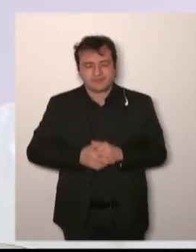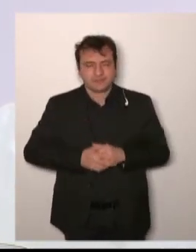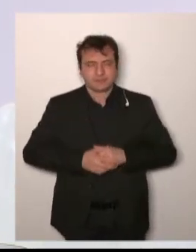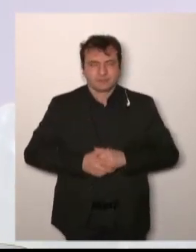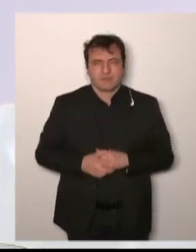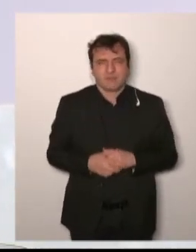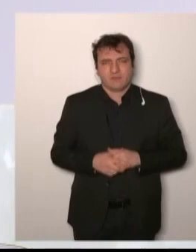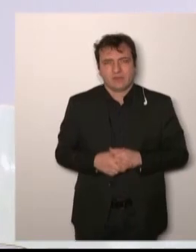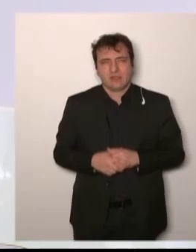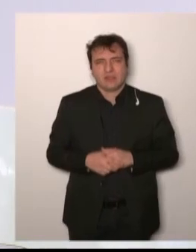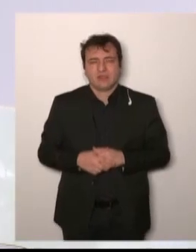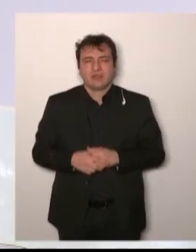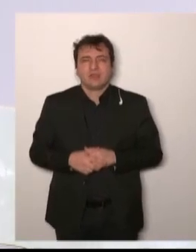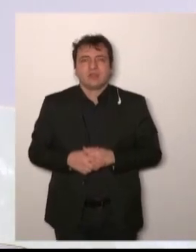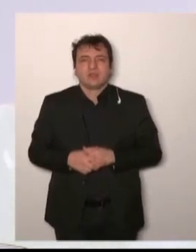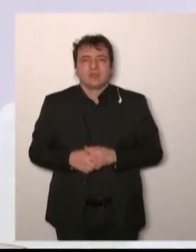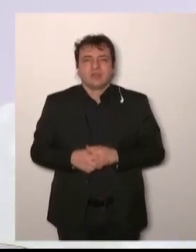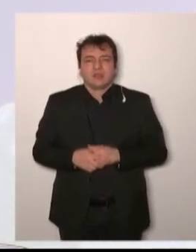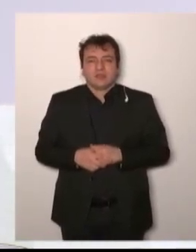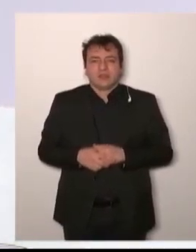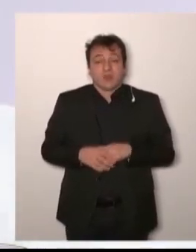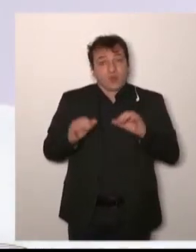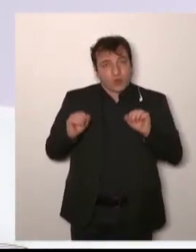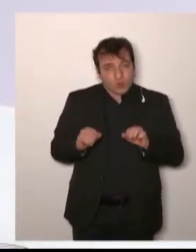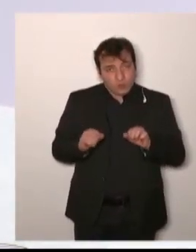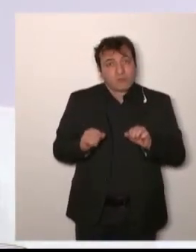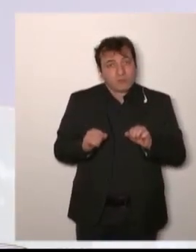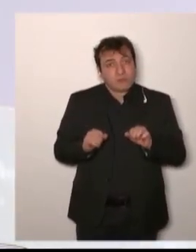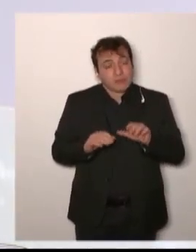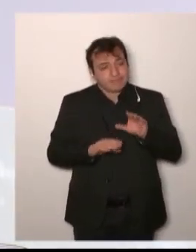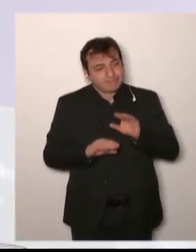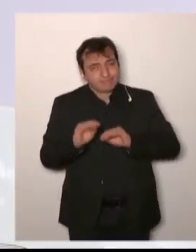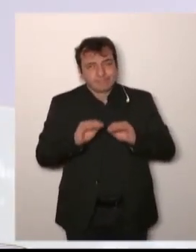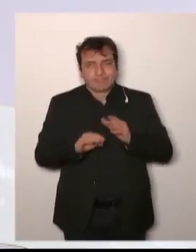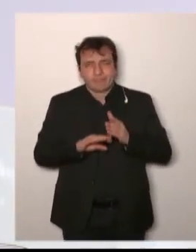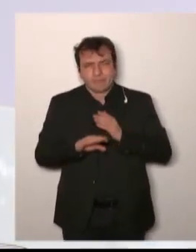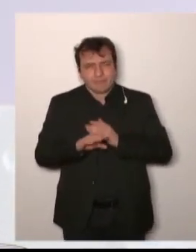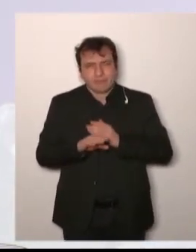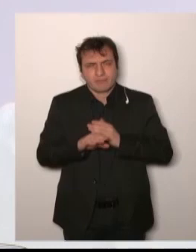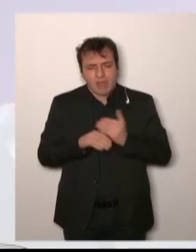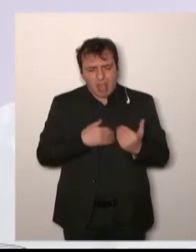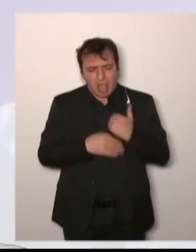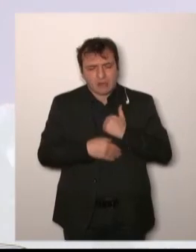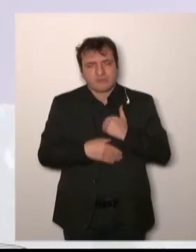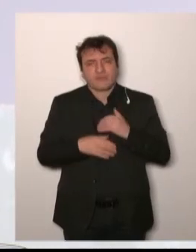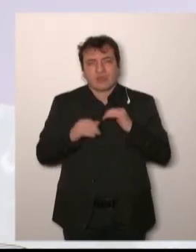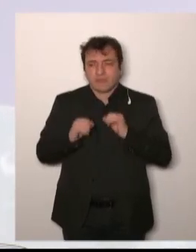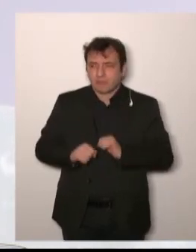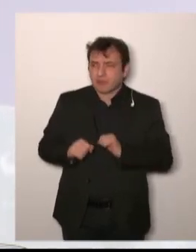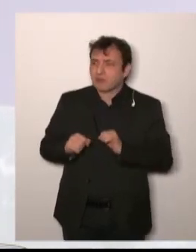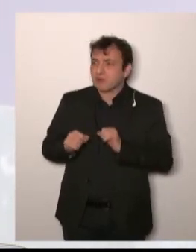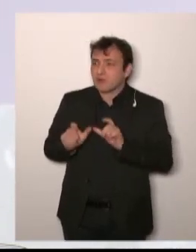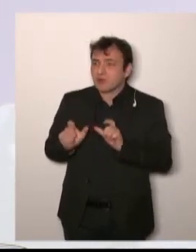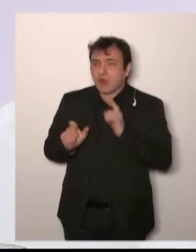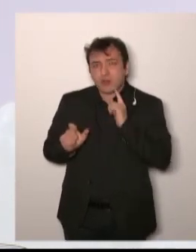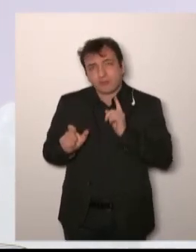in cases, less invasive treatments, increasing the chances of survival and improving the quality of life of